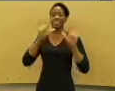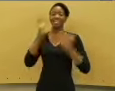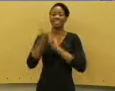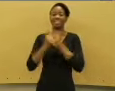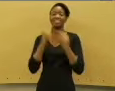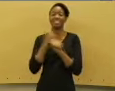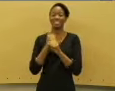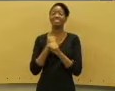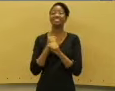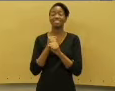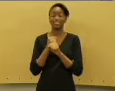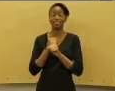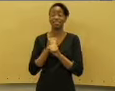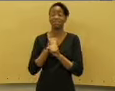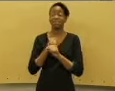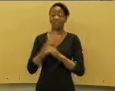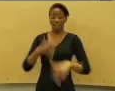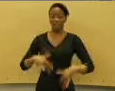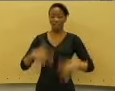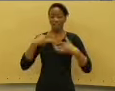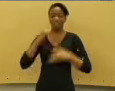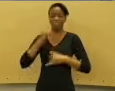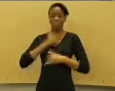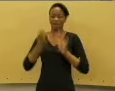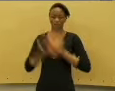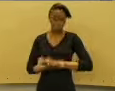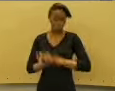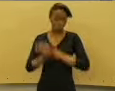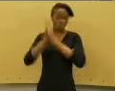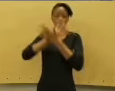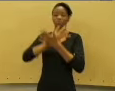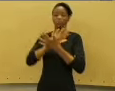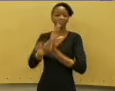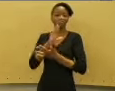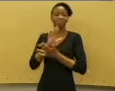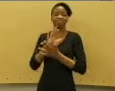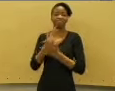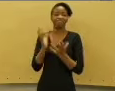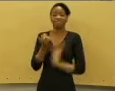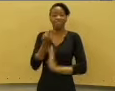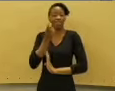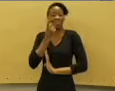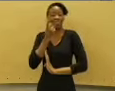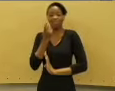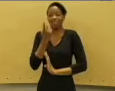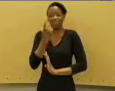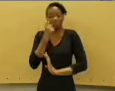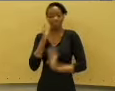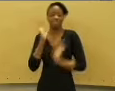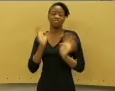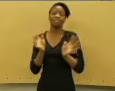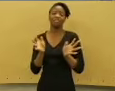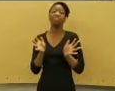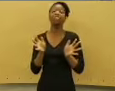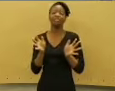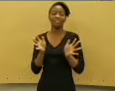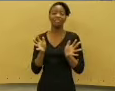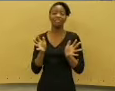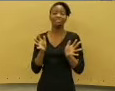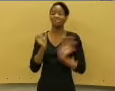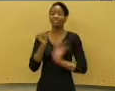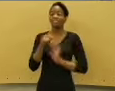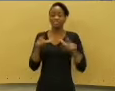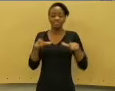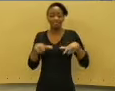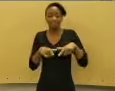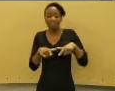was interrupted by my disability. So she got to see how I had to deal with the incontinence,